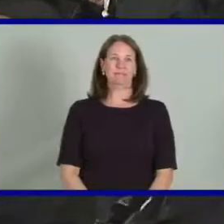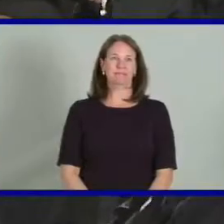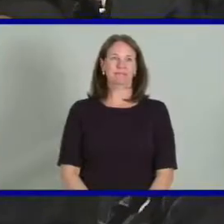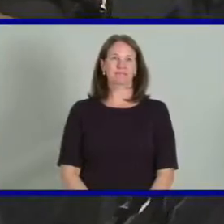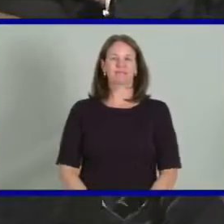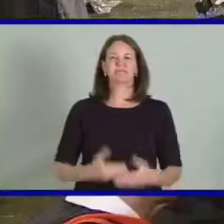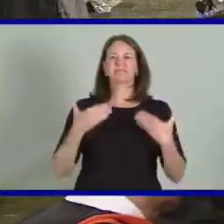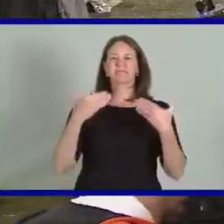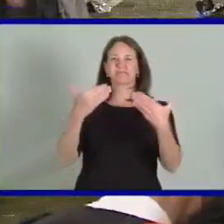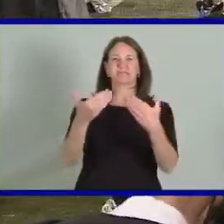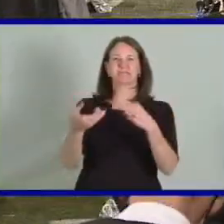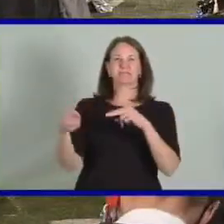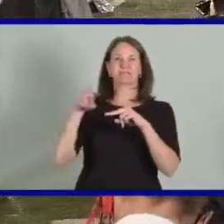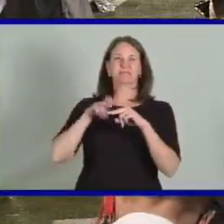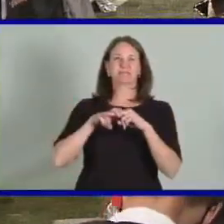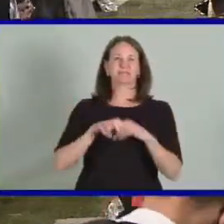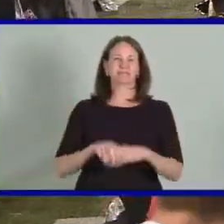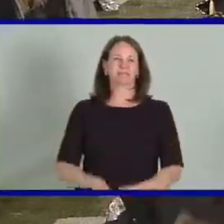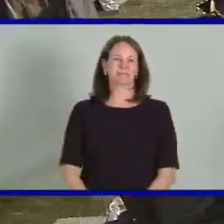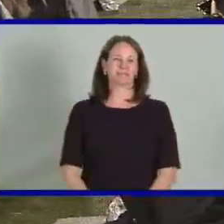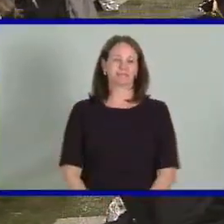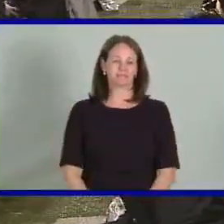And you may be seated.